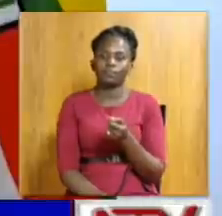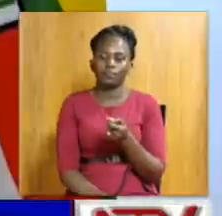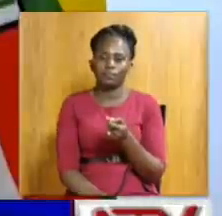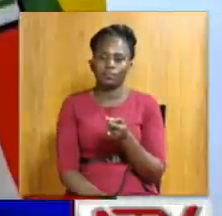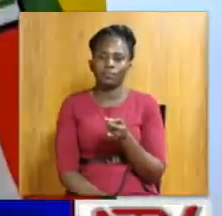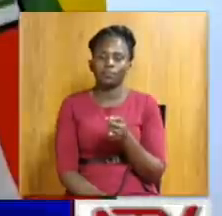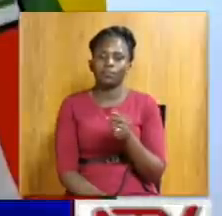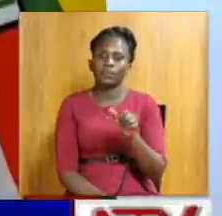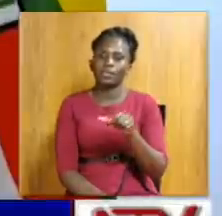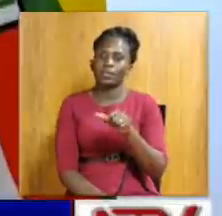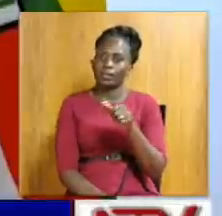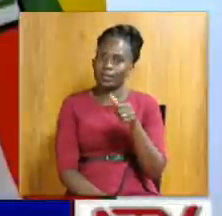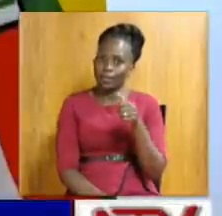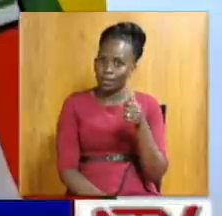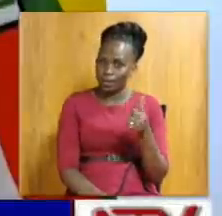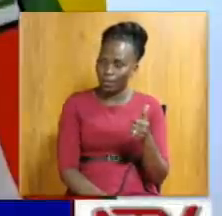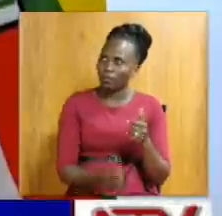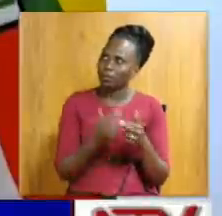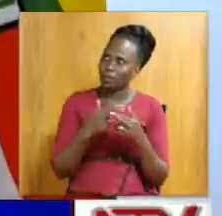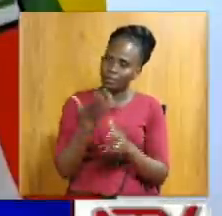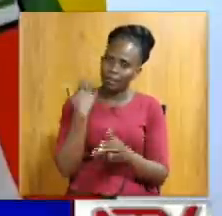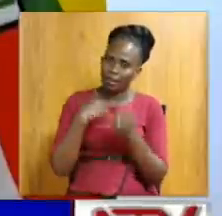that afflicted us starting last year,